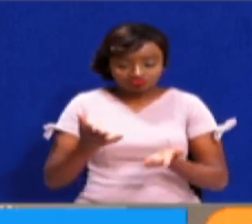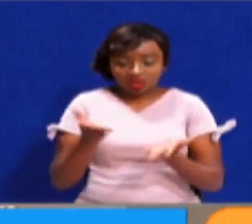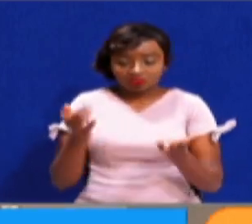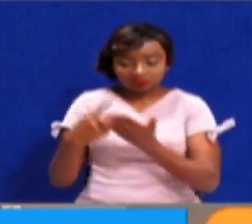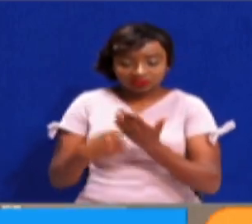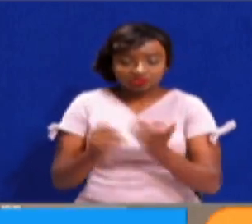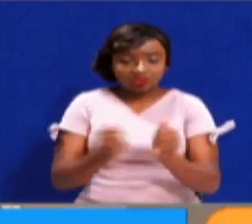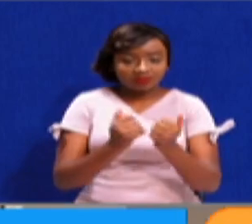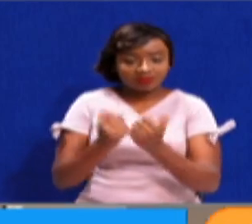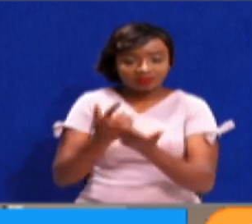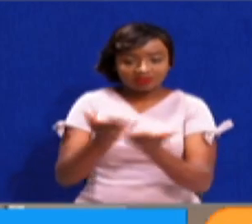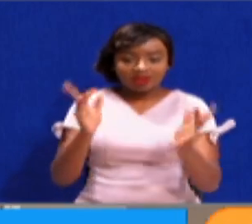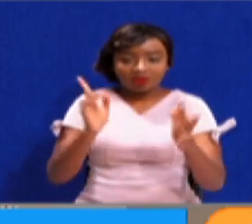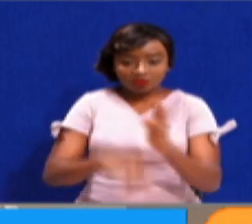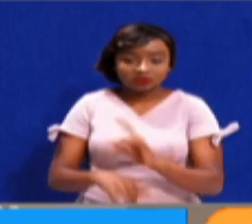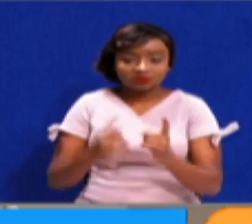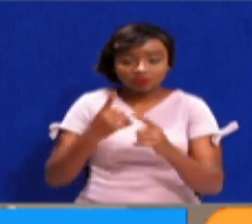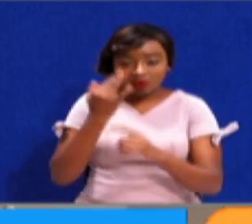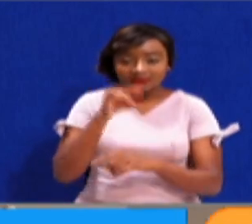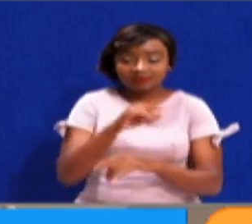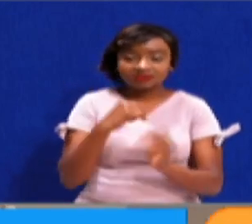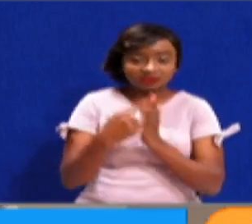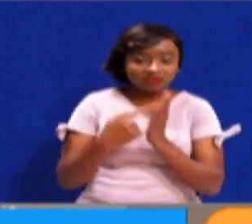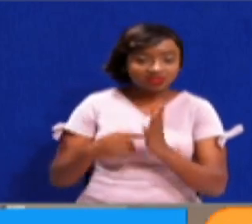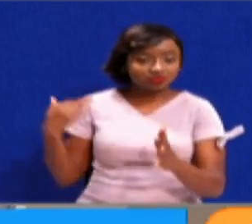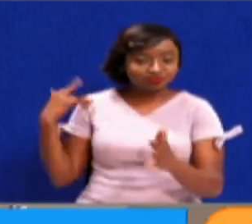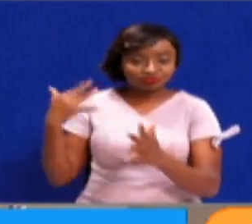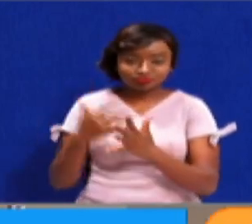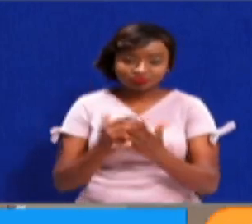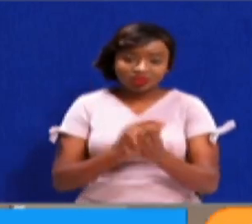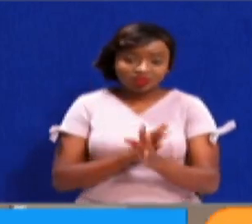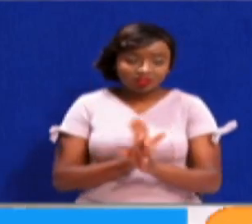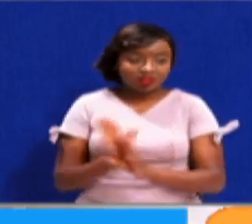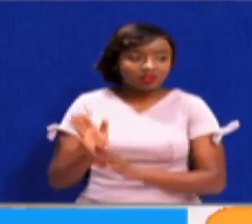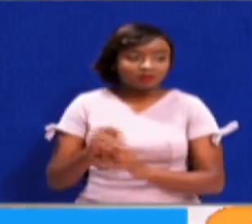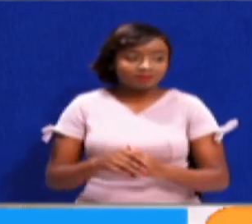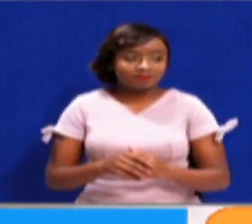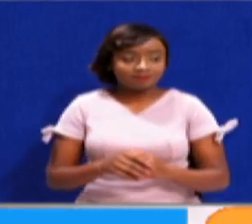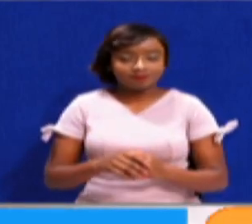discussed here. Because let's face it, this discussion has been divisive to some extent.